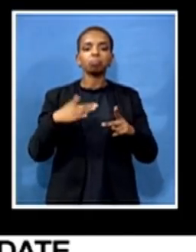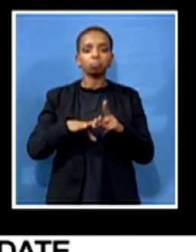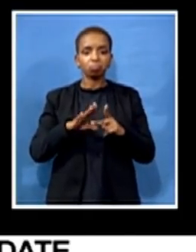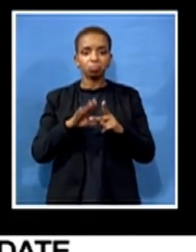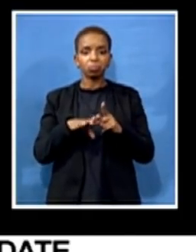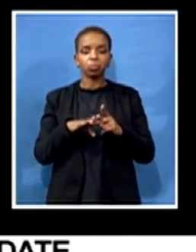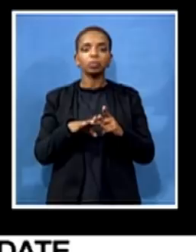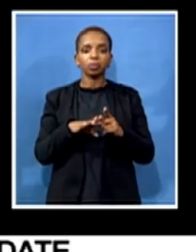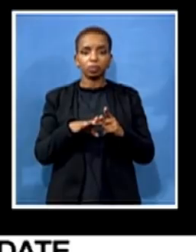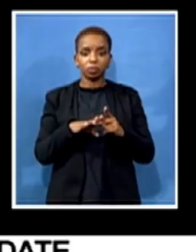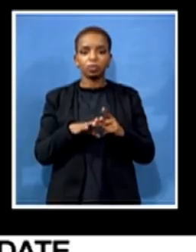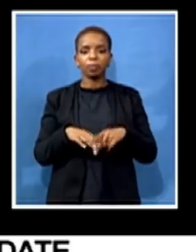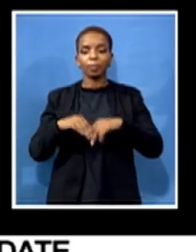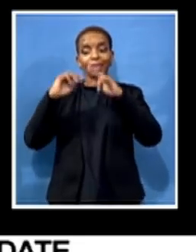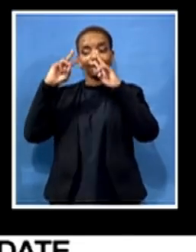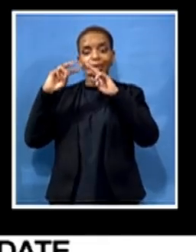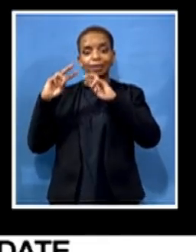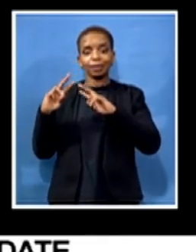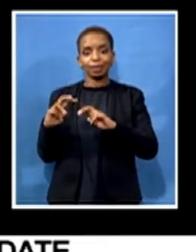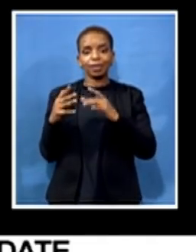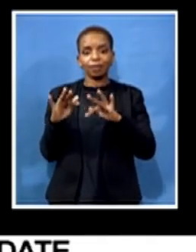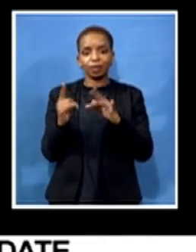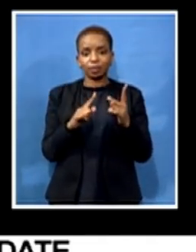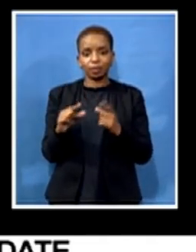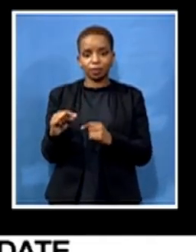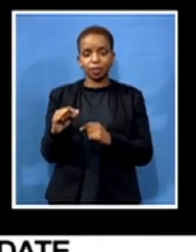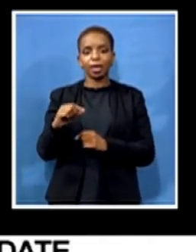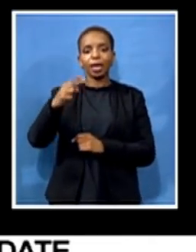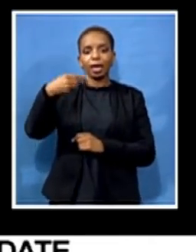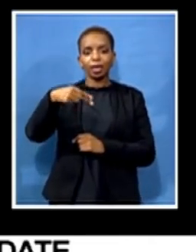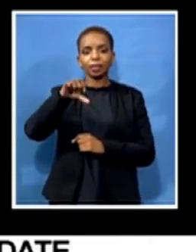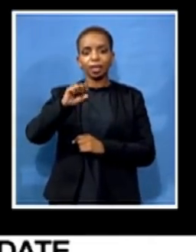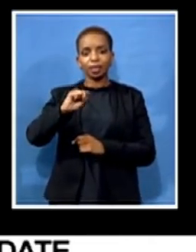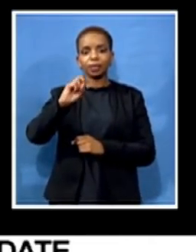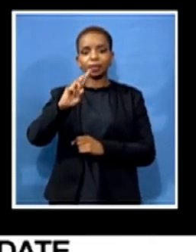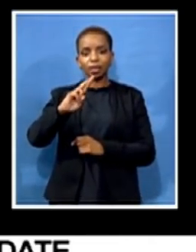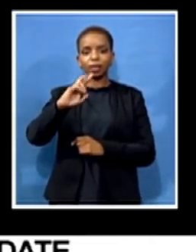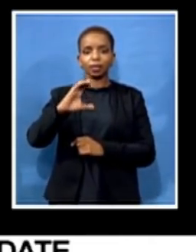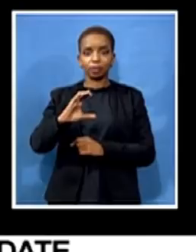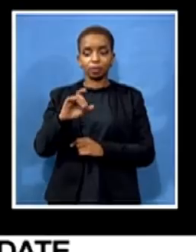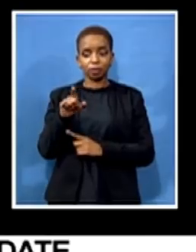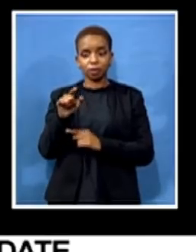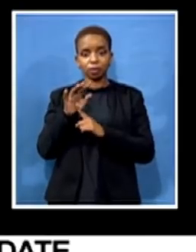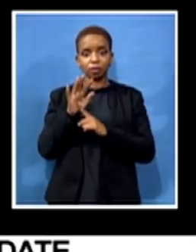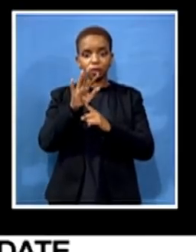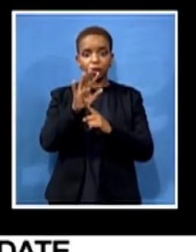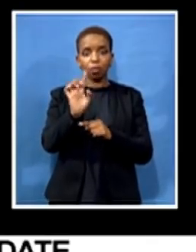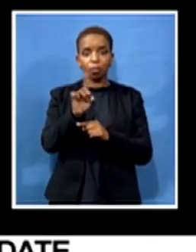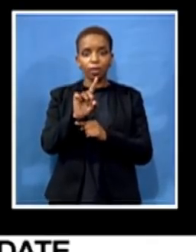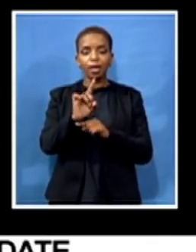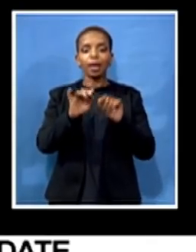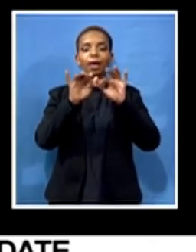by the HSRC does show that a lot of people actually didn't go out and look for